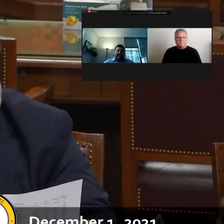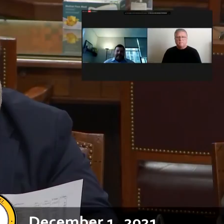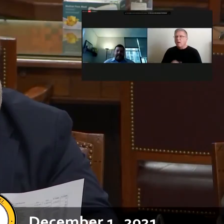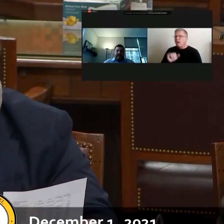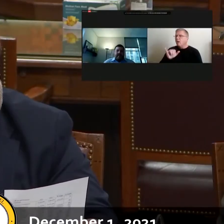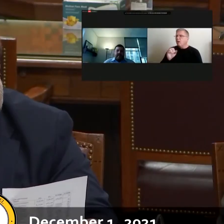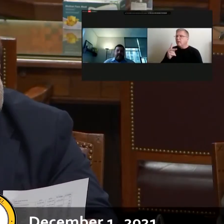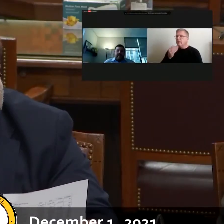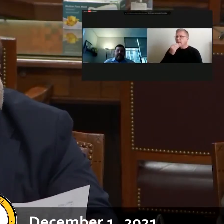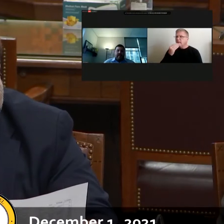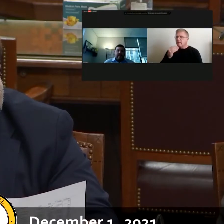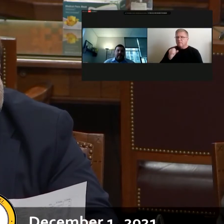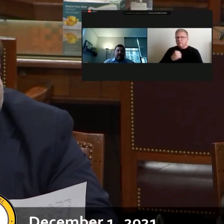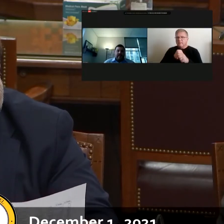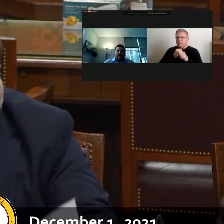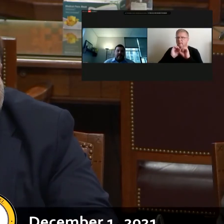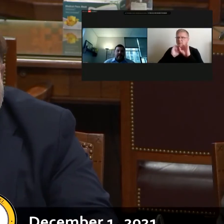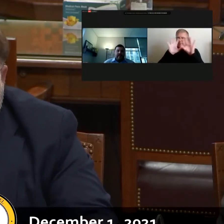clarification